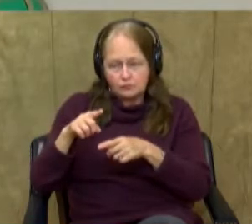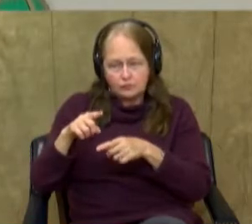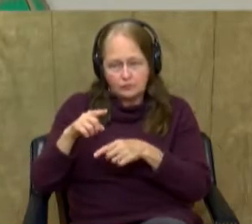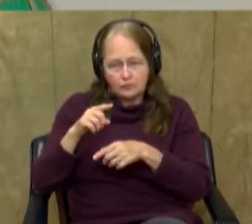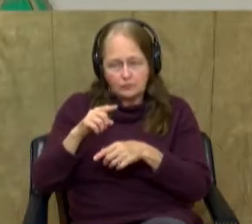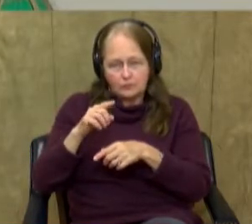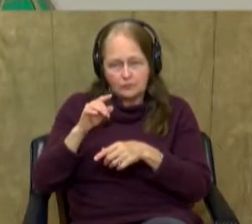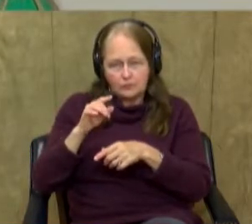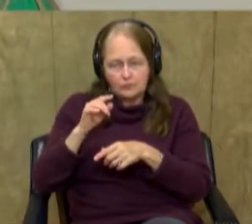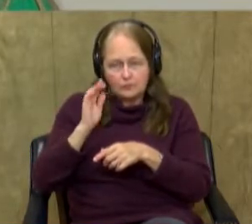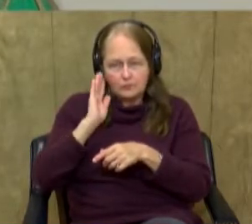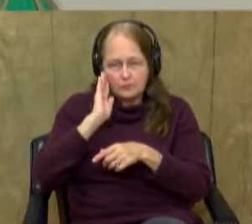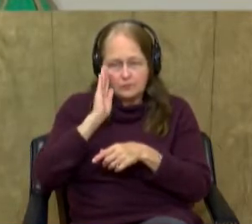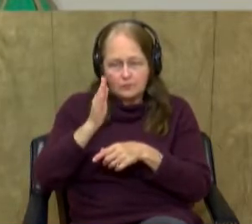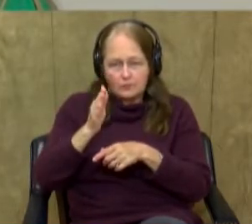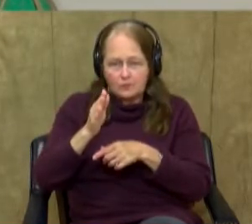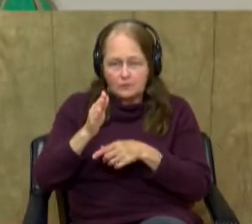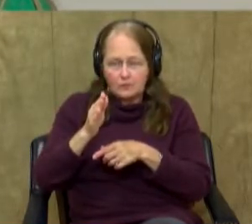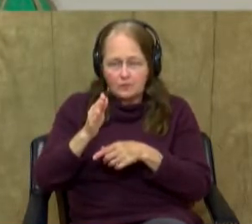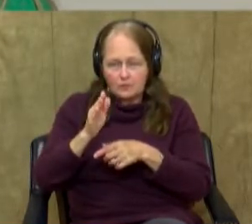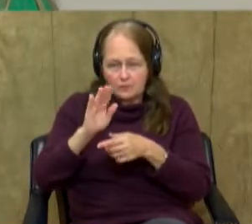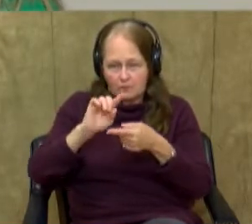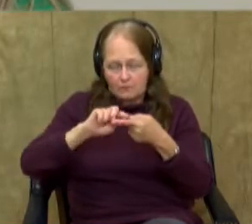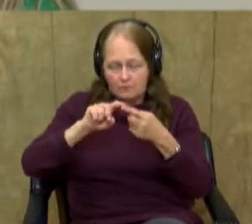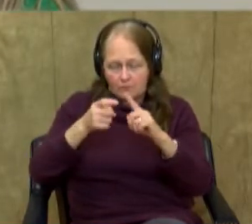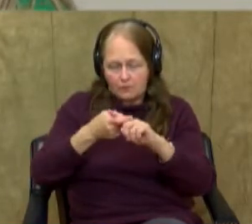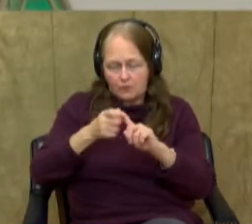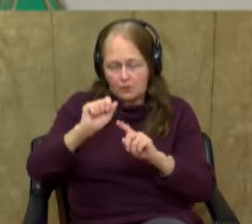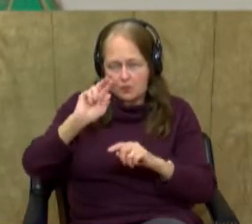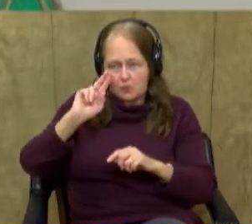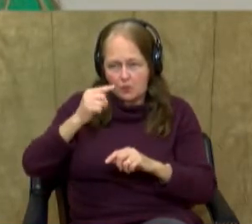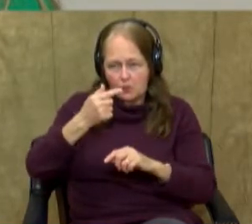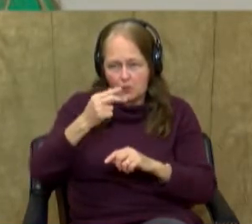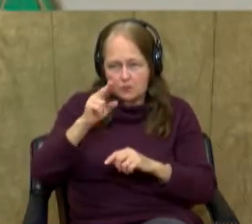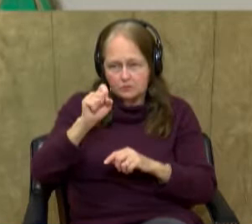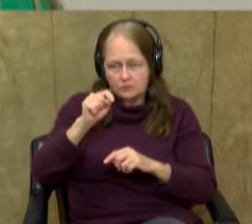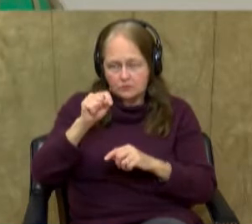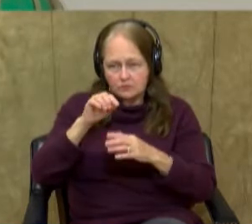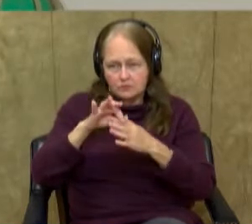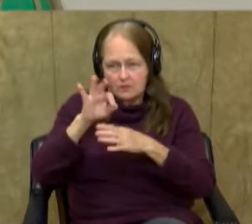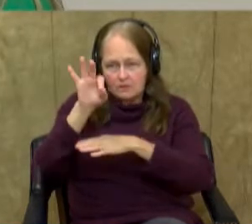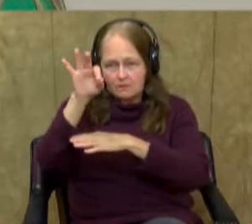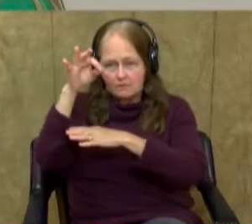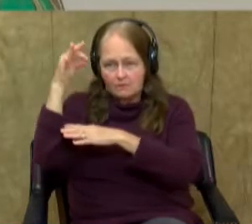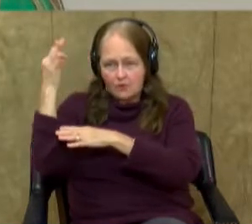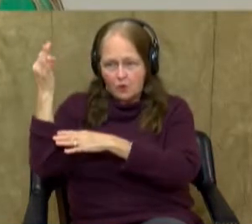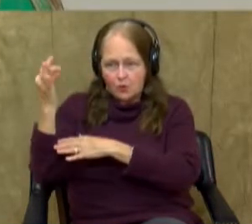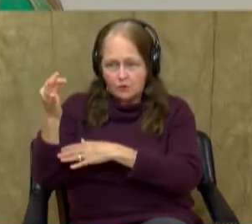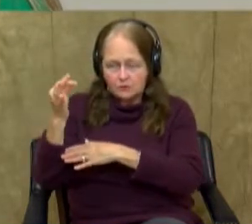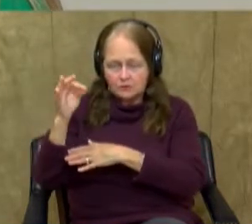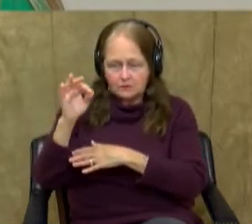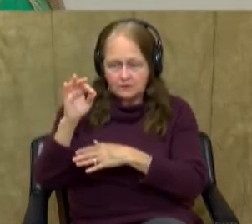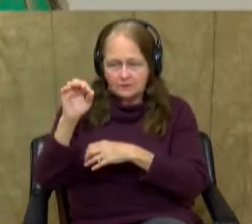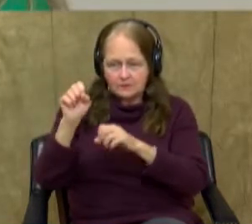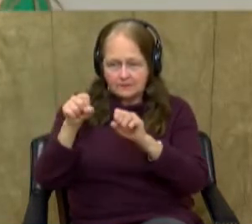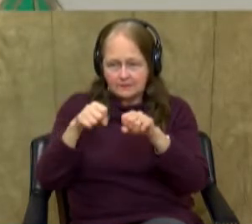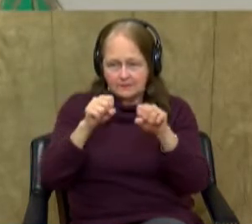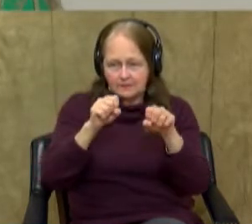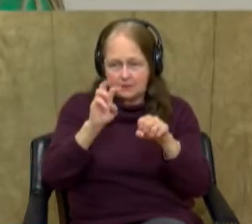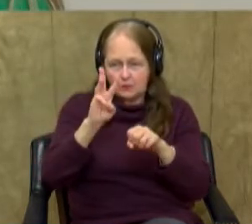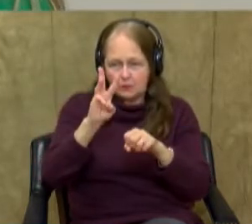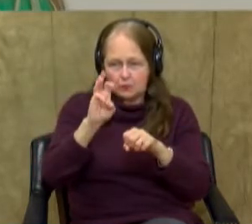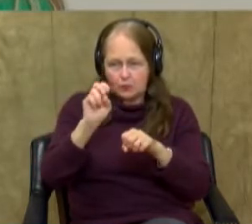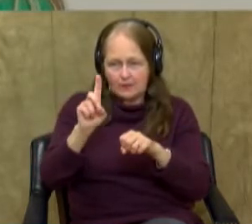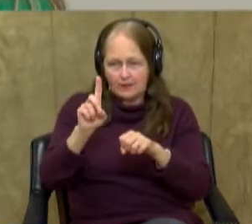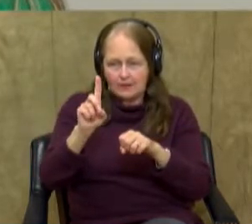In August, Hermit and his friends wandered into a forest of seaweed. "Ooh, it's dark